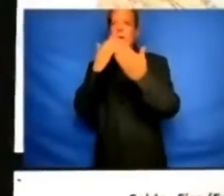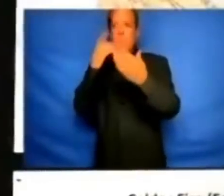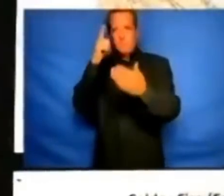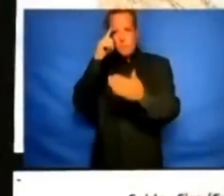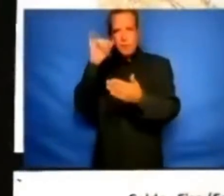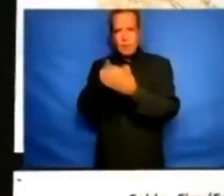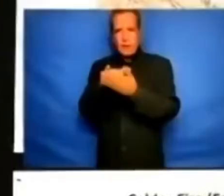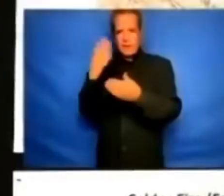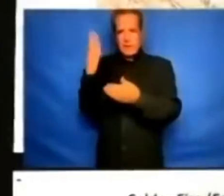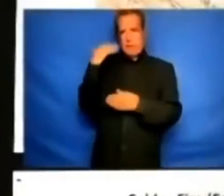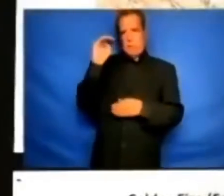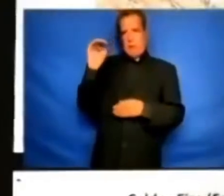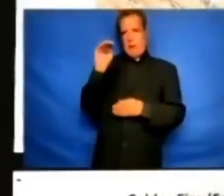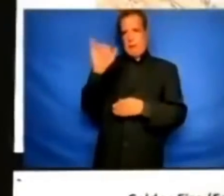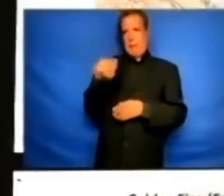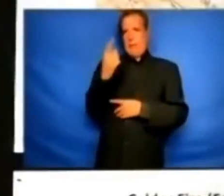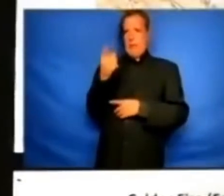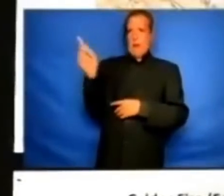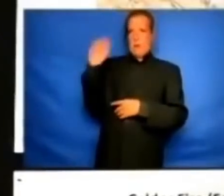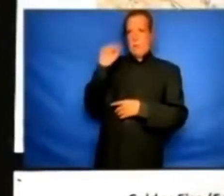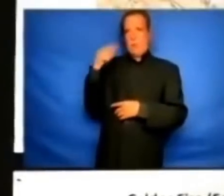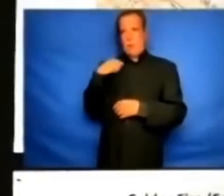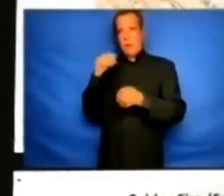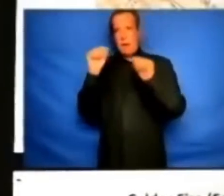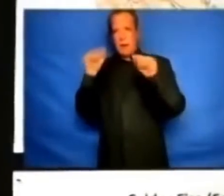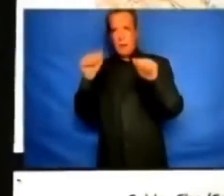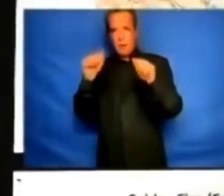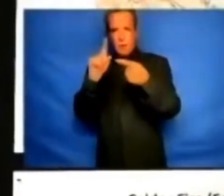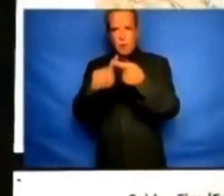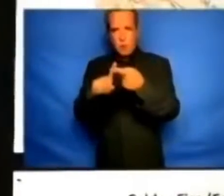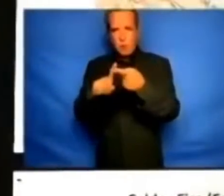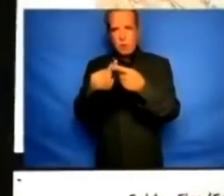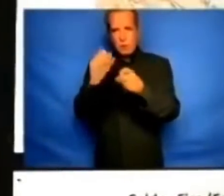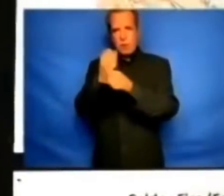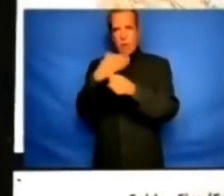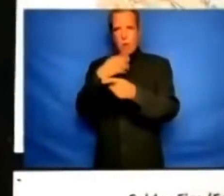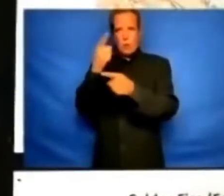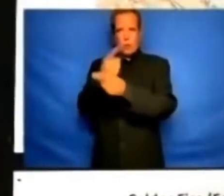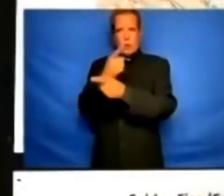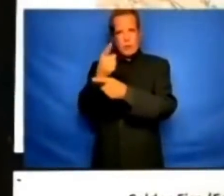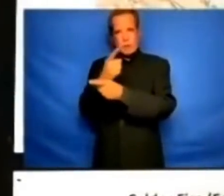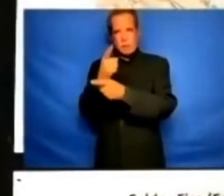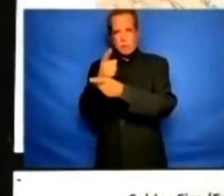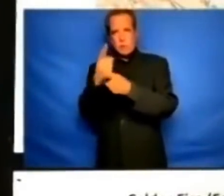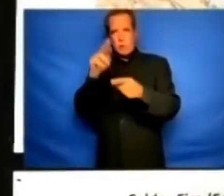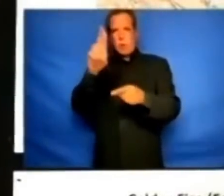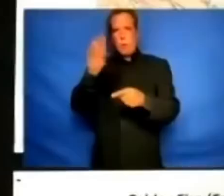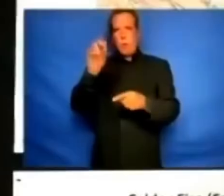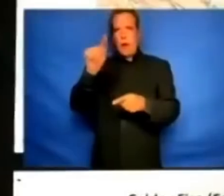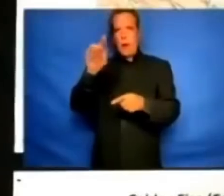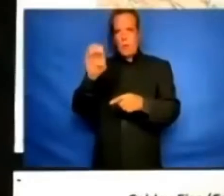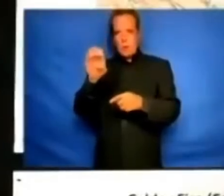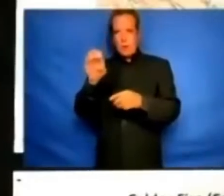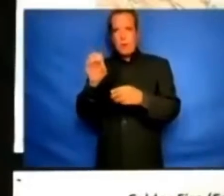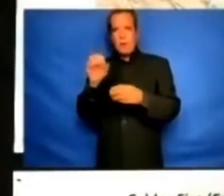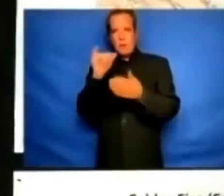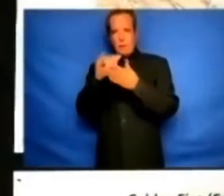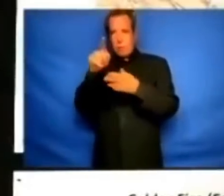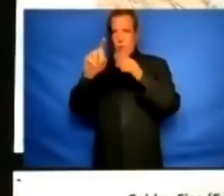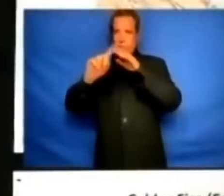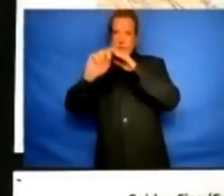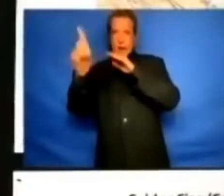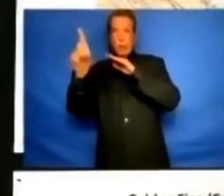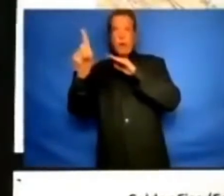this past week, we were able to manage our regular collection routes. So whether you are in an evacuated area or if you have